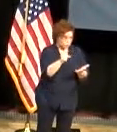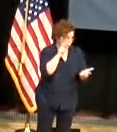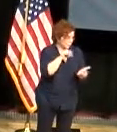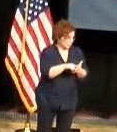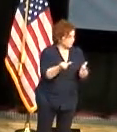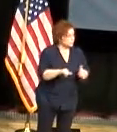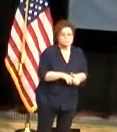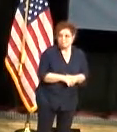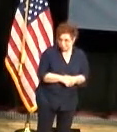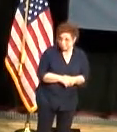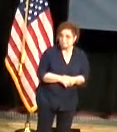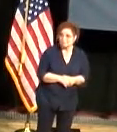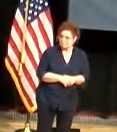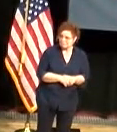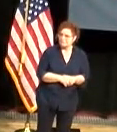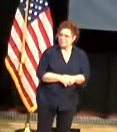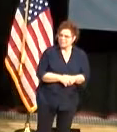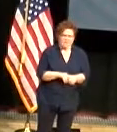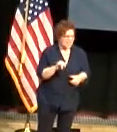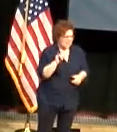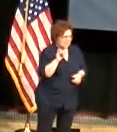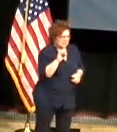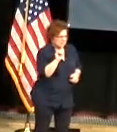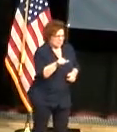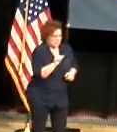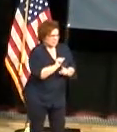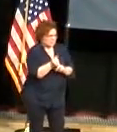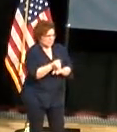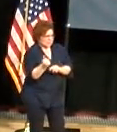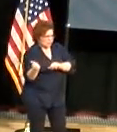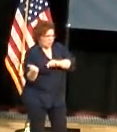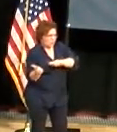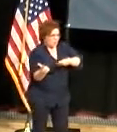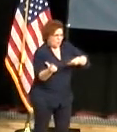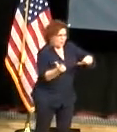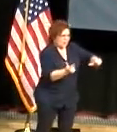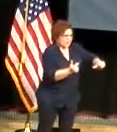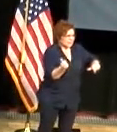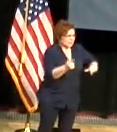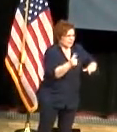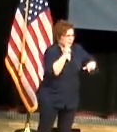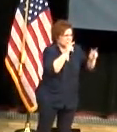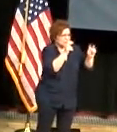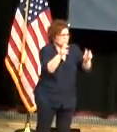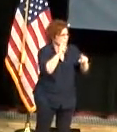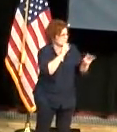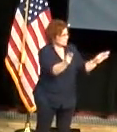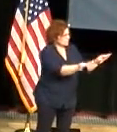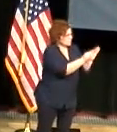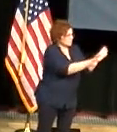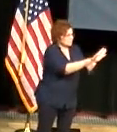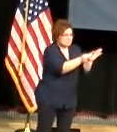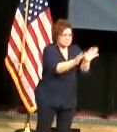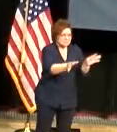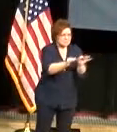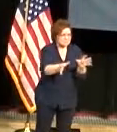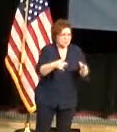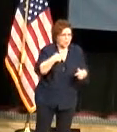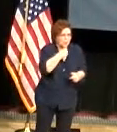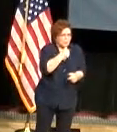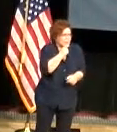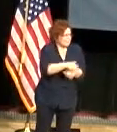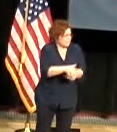too. Yes. Well, if that's the case, all these other issues you're talking about are moot. Okay, we don't have time to